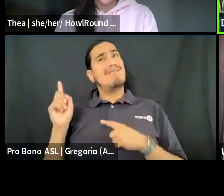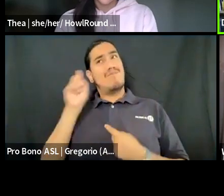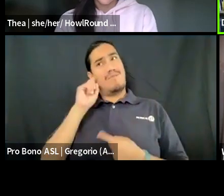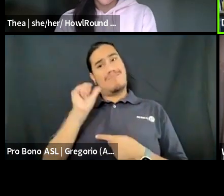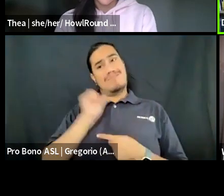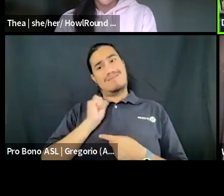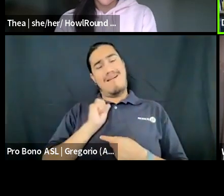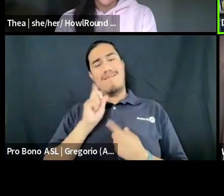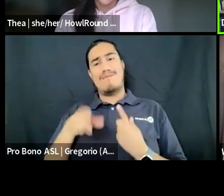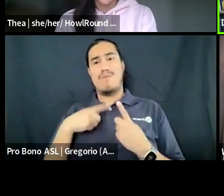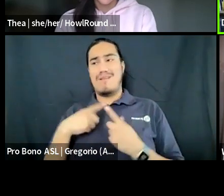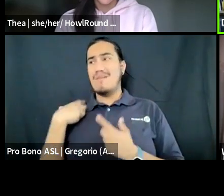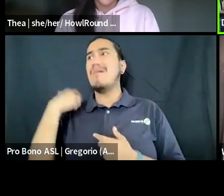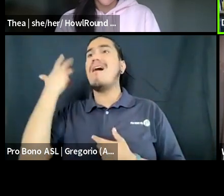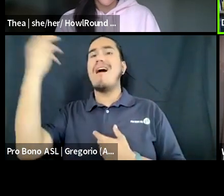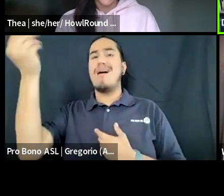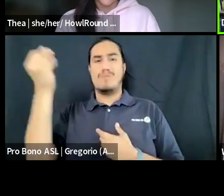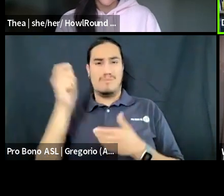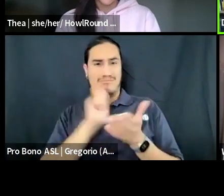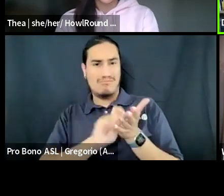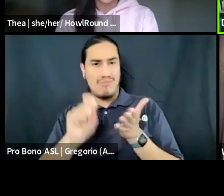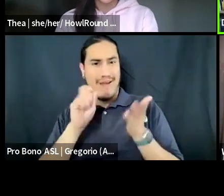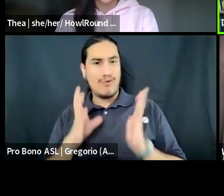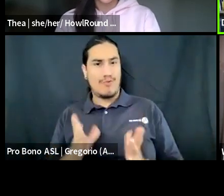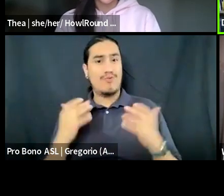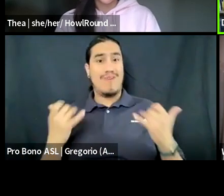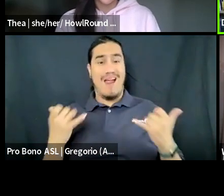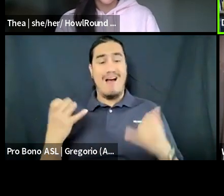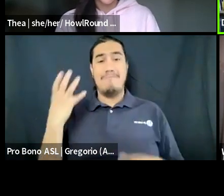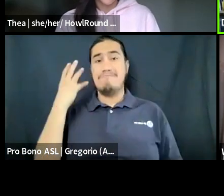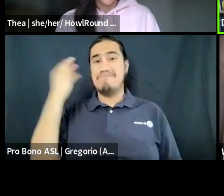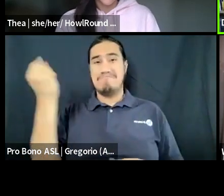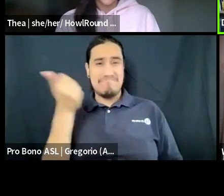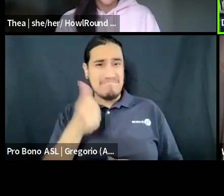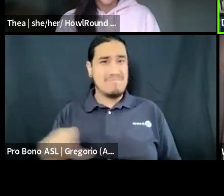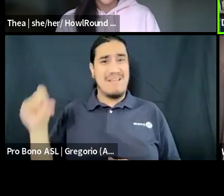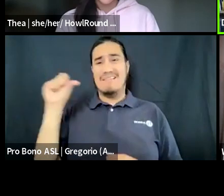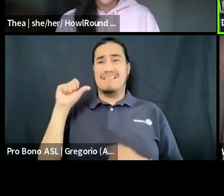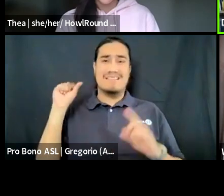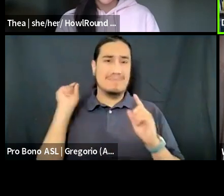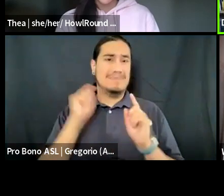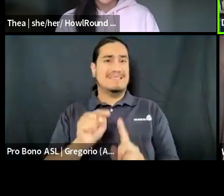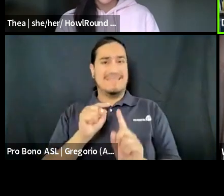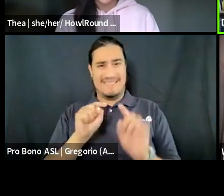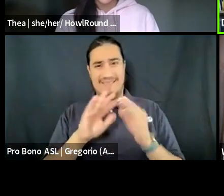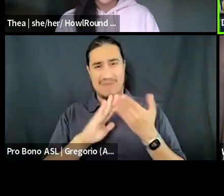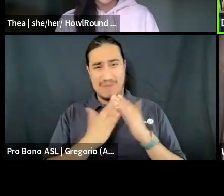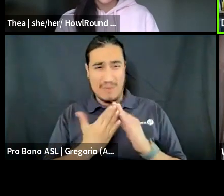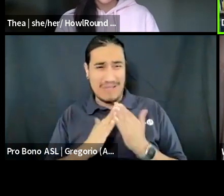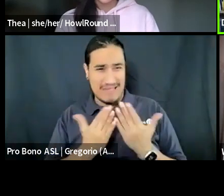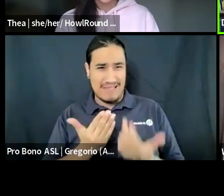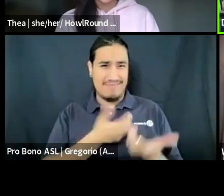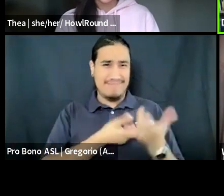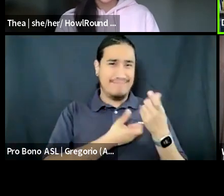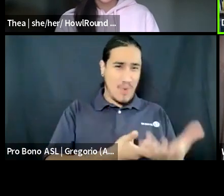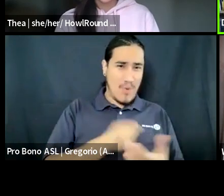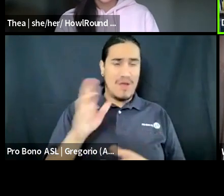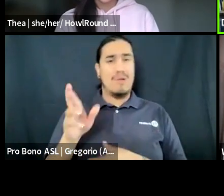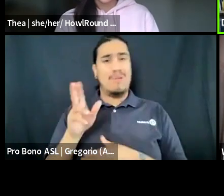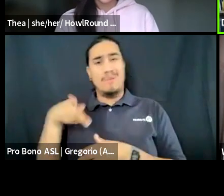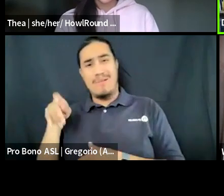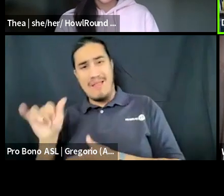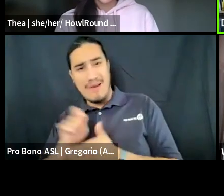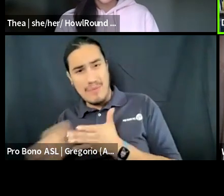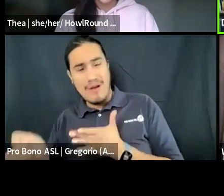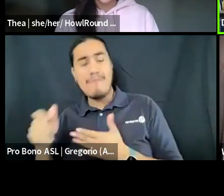when I'm out, you know, as a writer now outside of any single community, that I find that